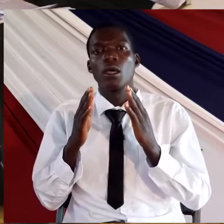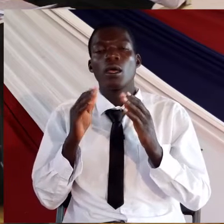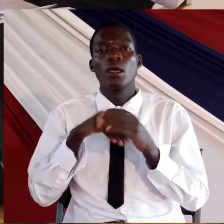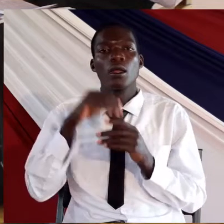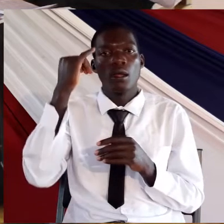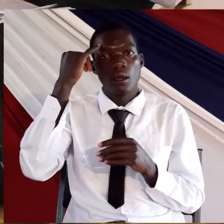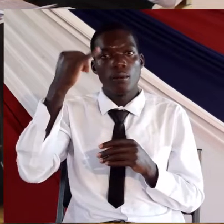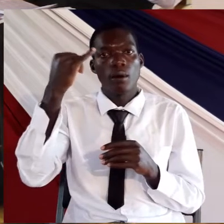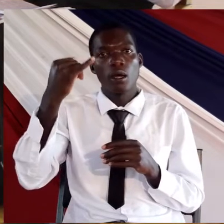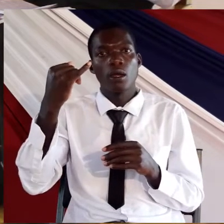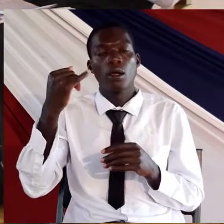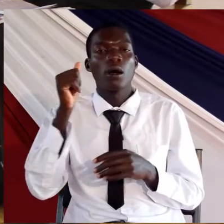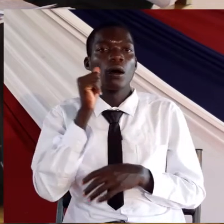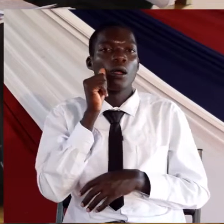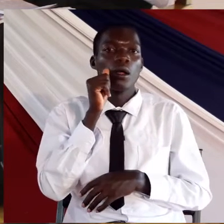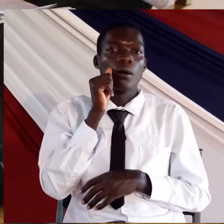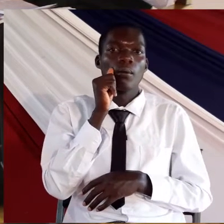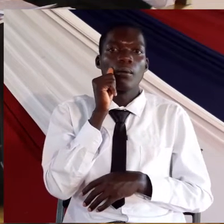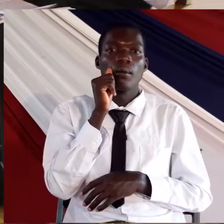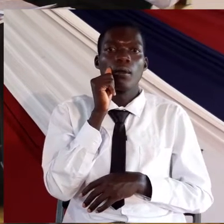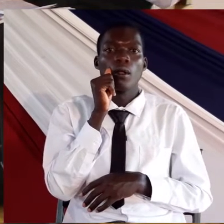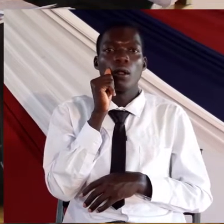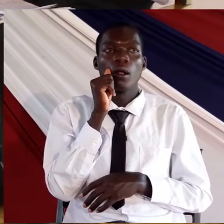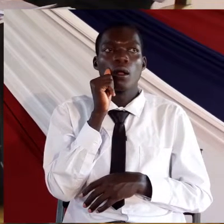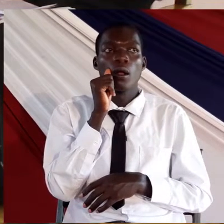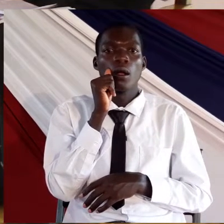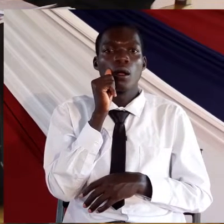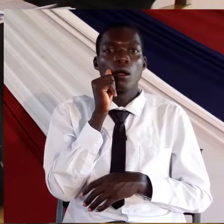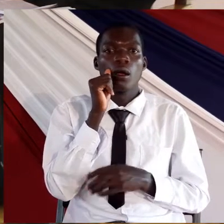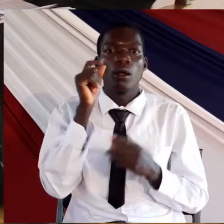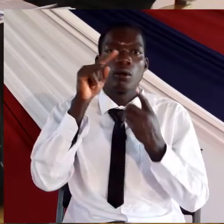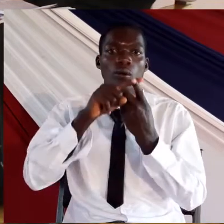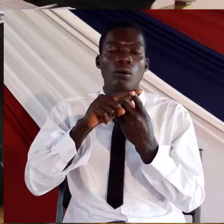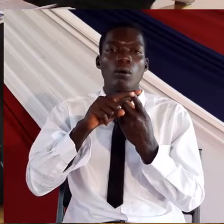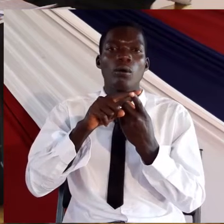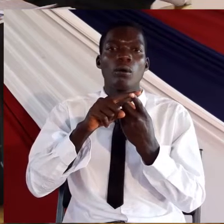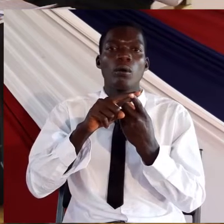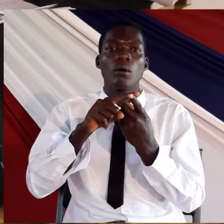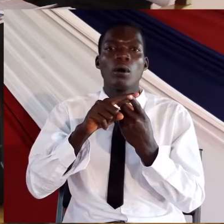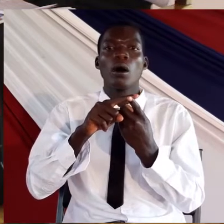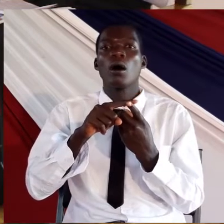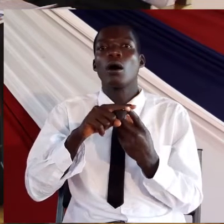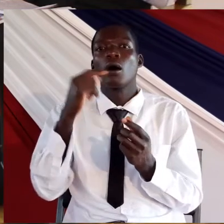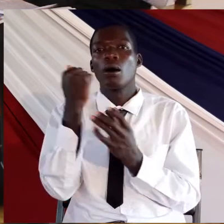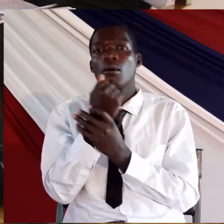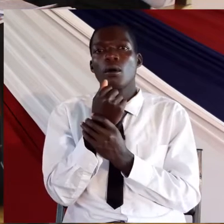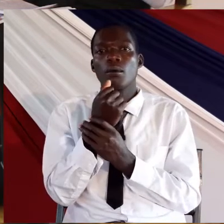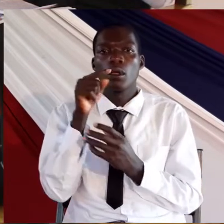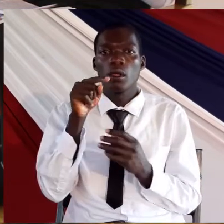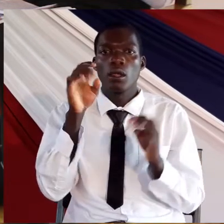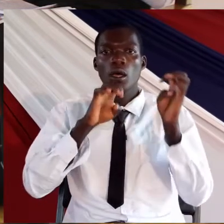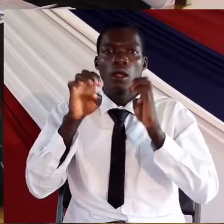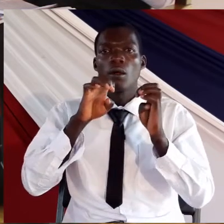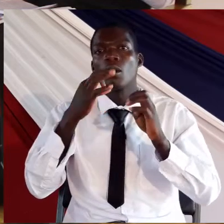humanity from Adam to Noah to Abraham. And there is the element of